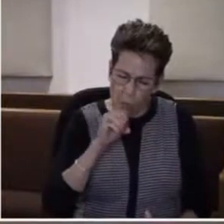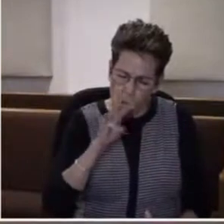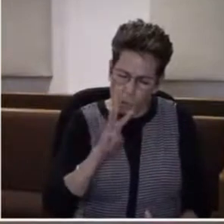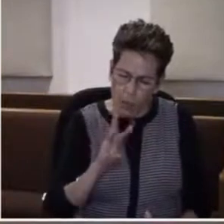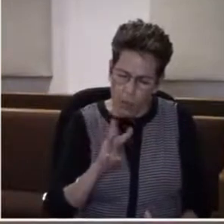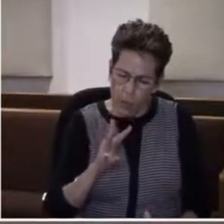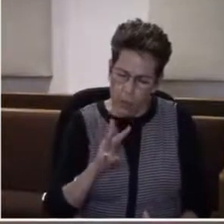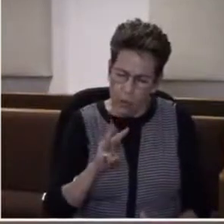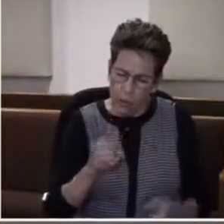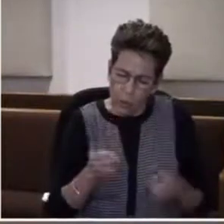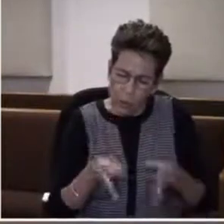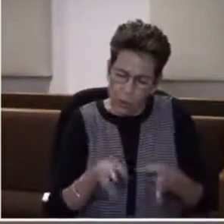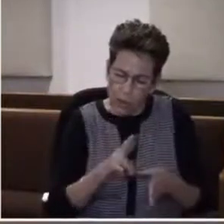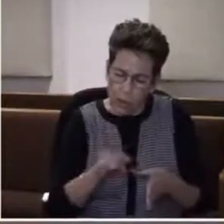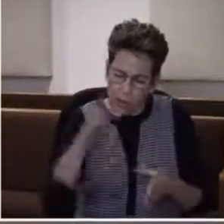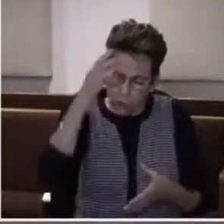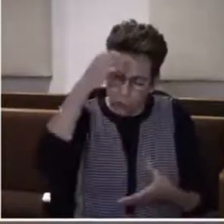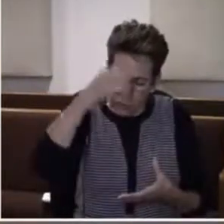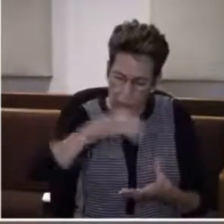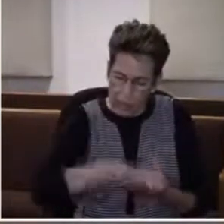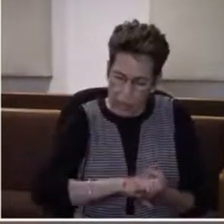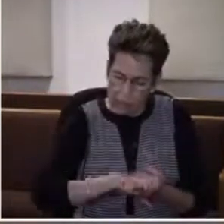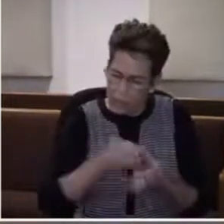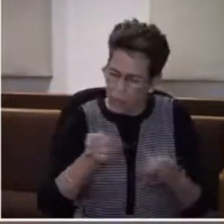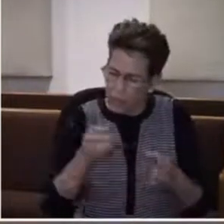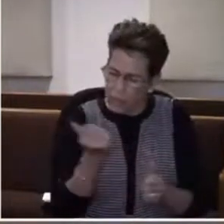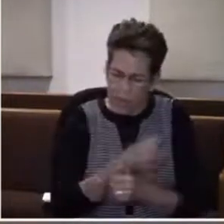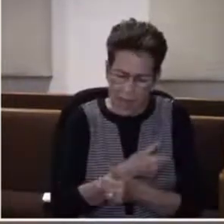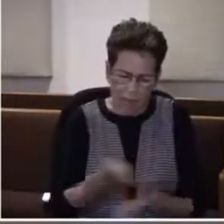my kid, lost everything I have.